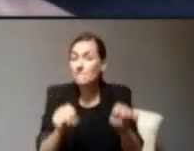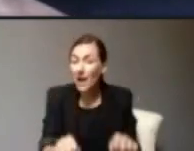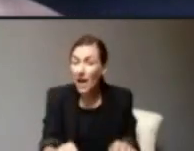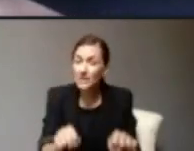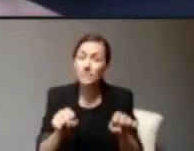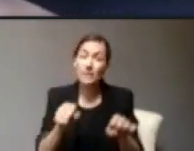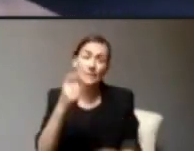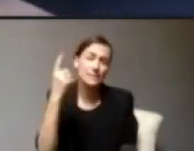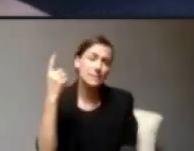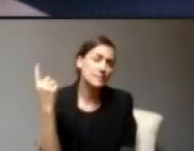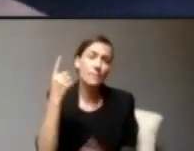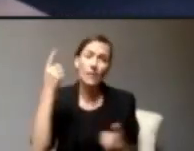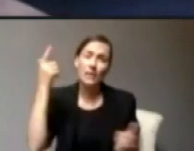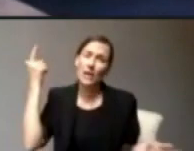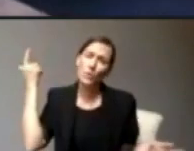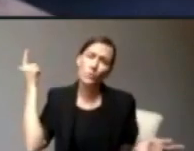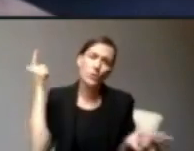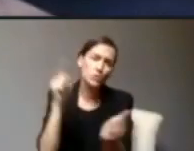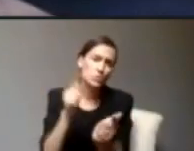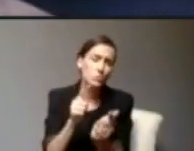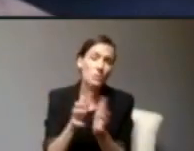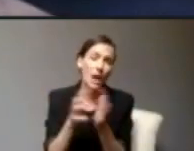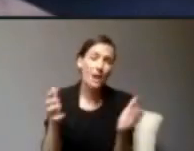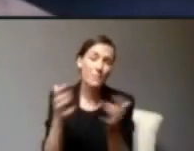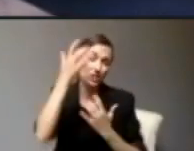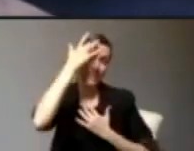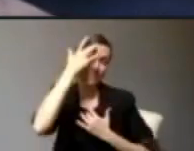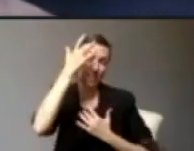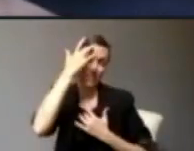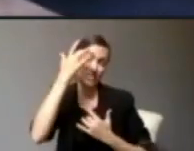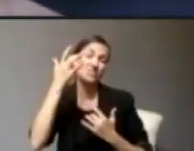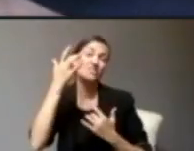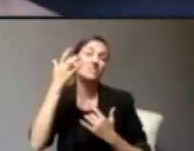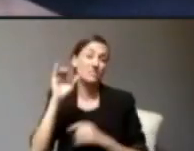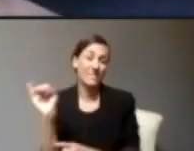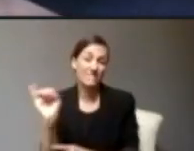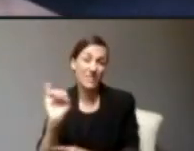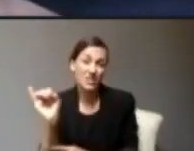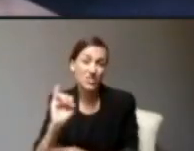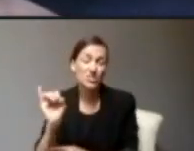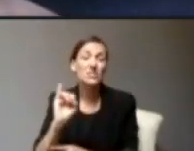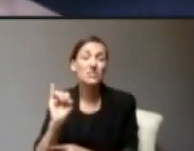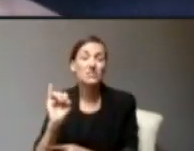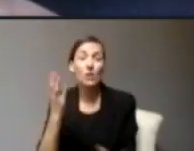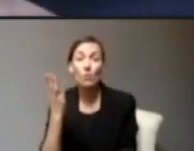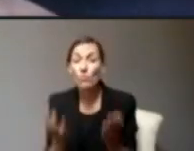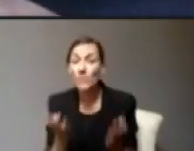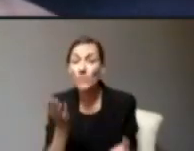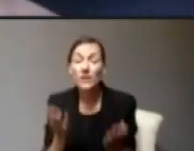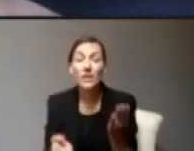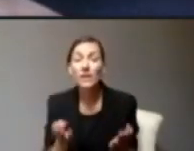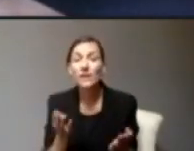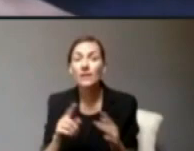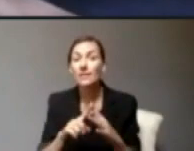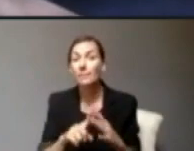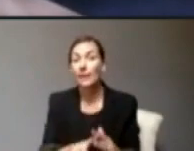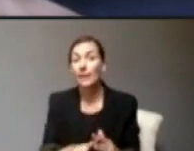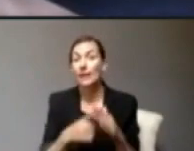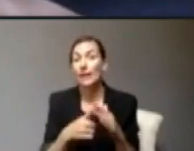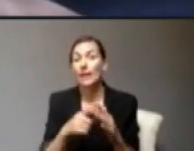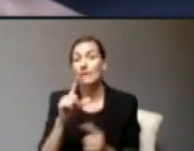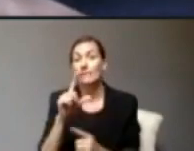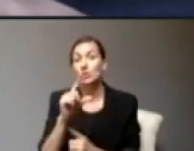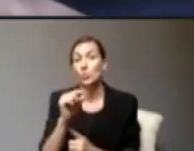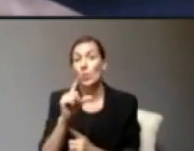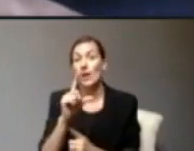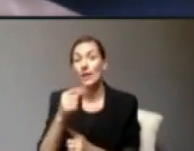will reduce the amount of infection or reduce the probability by the beginning of